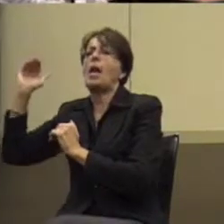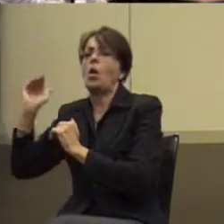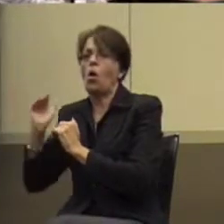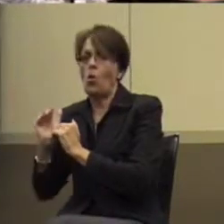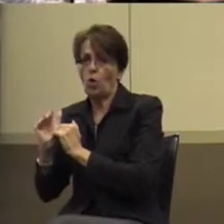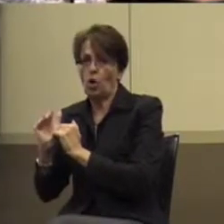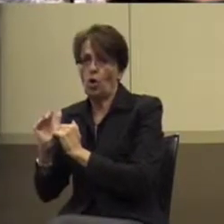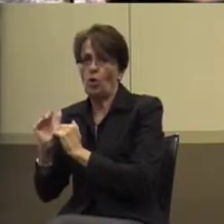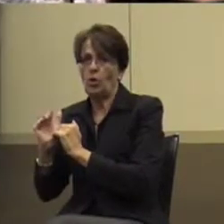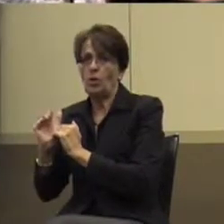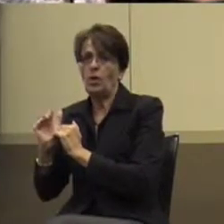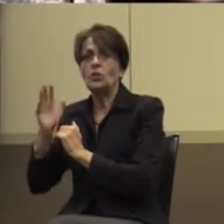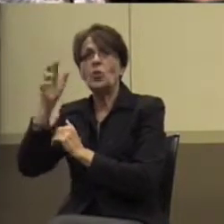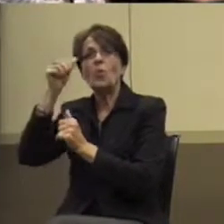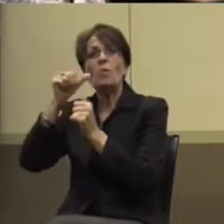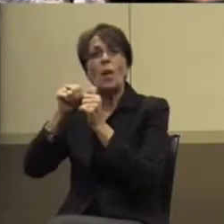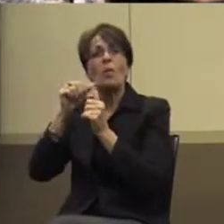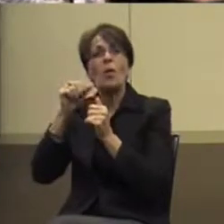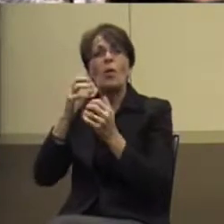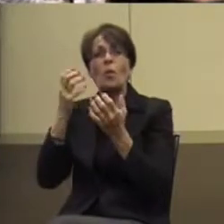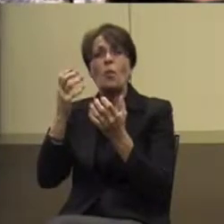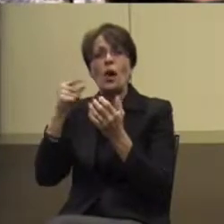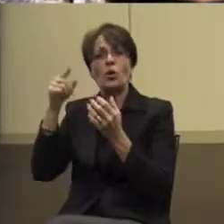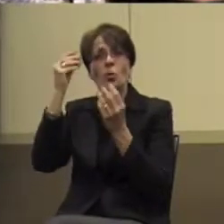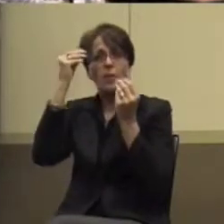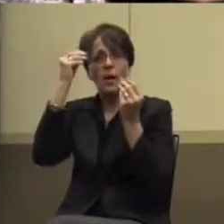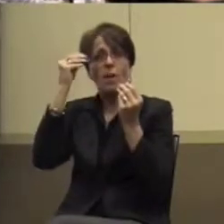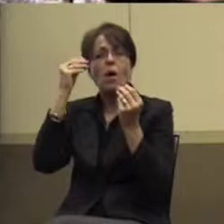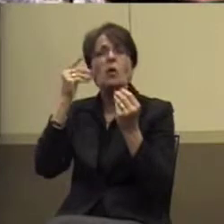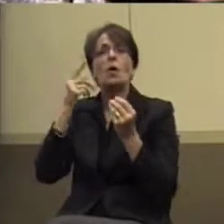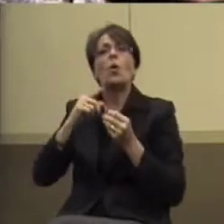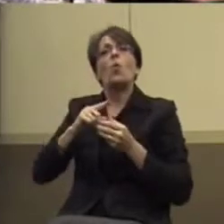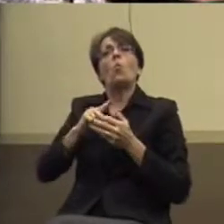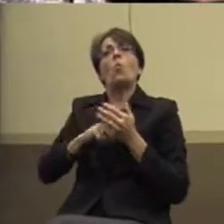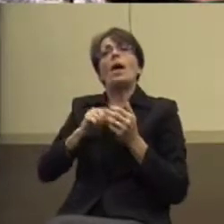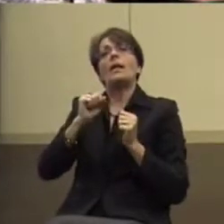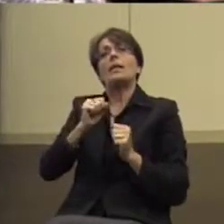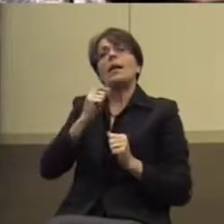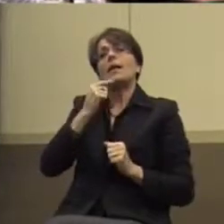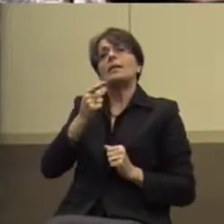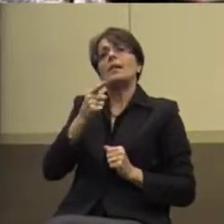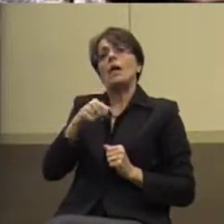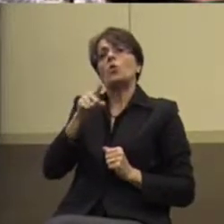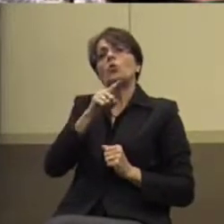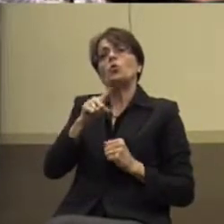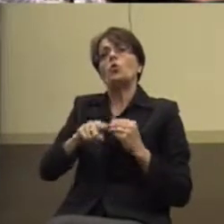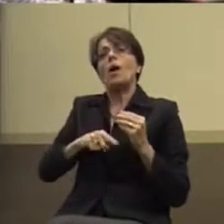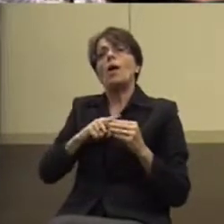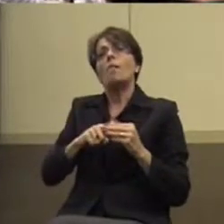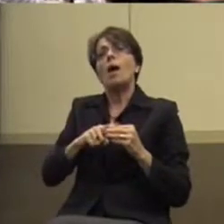right. So remember those things I wanted you to think about. What can that tell you about,